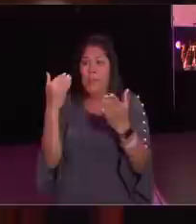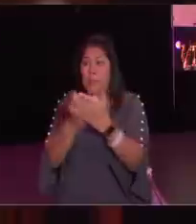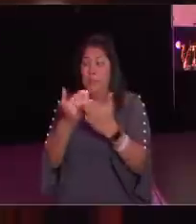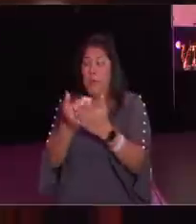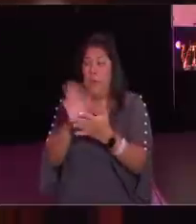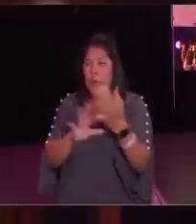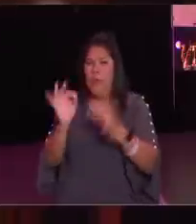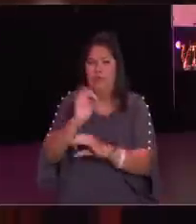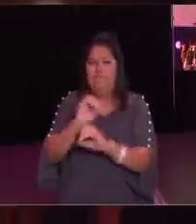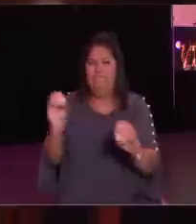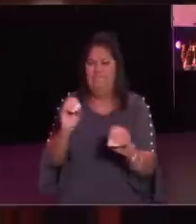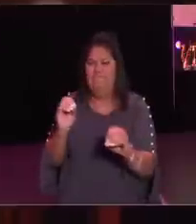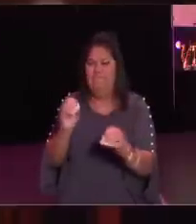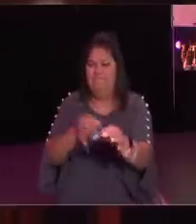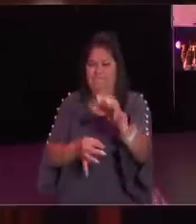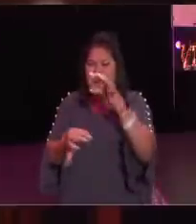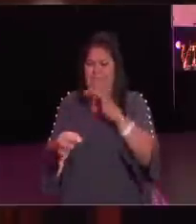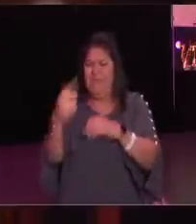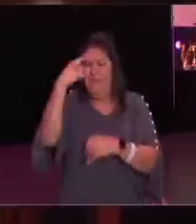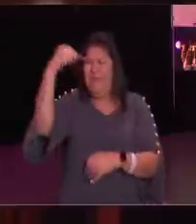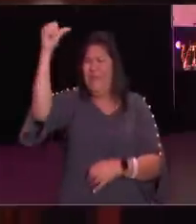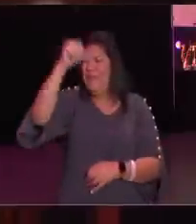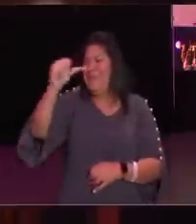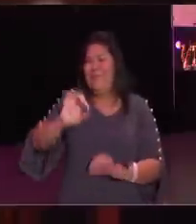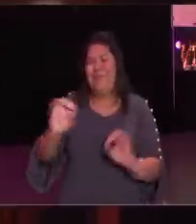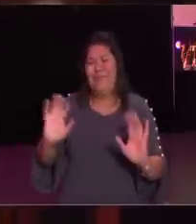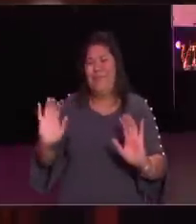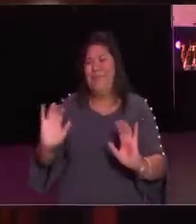Ghost. There is no substitute for the anointing.